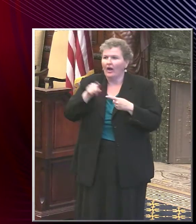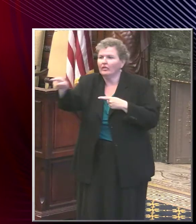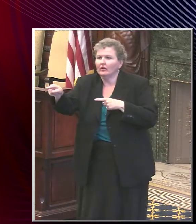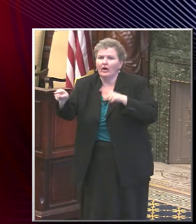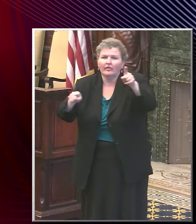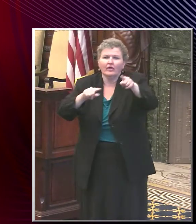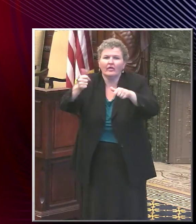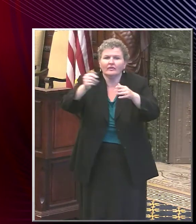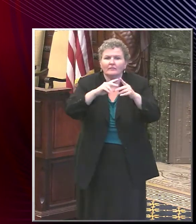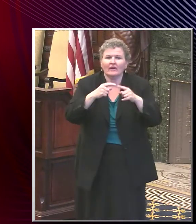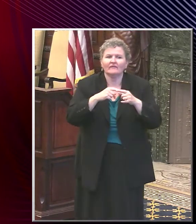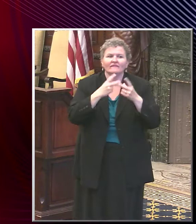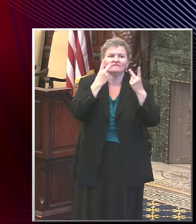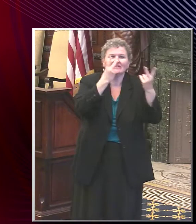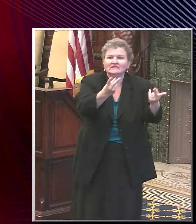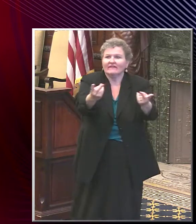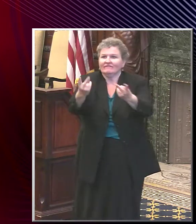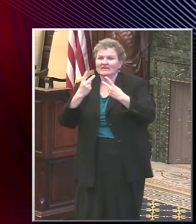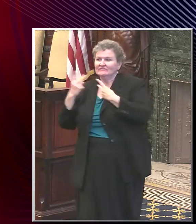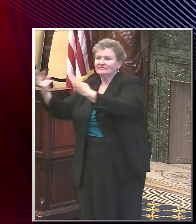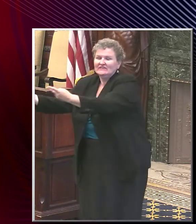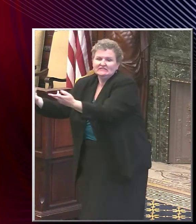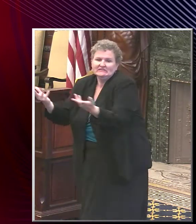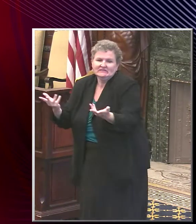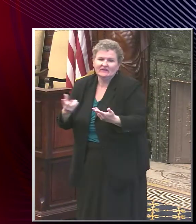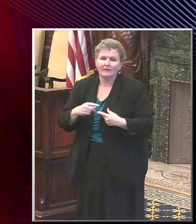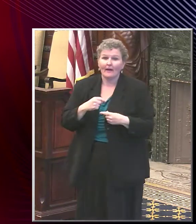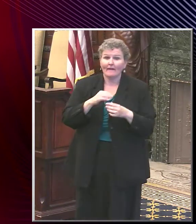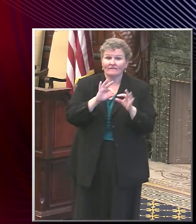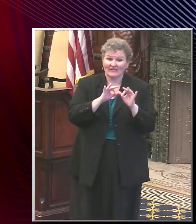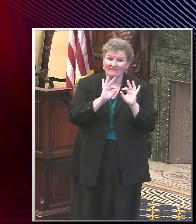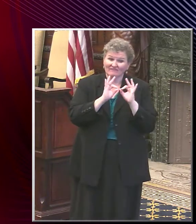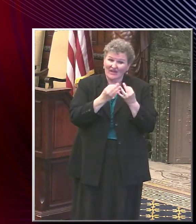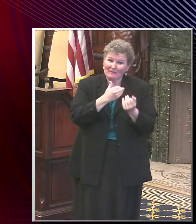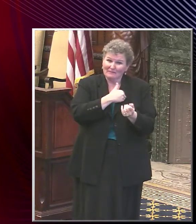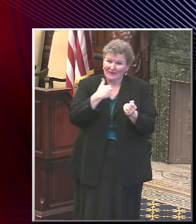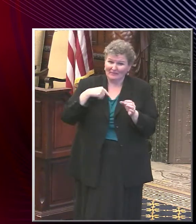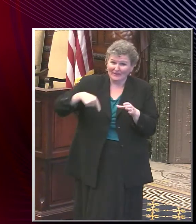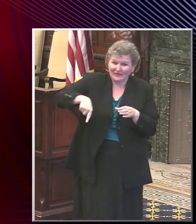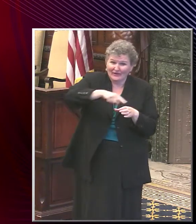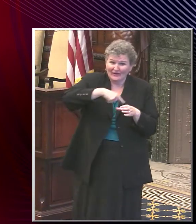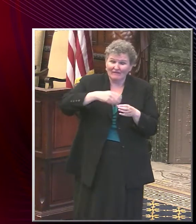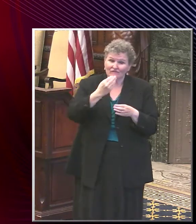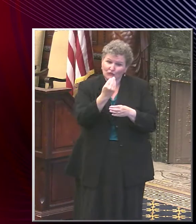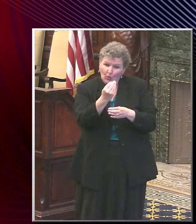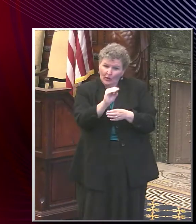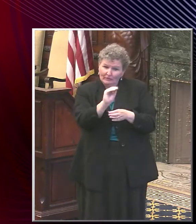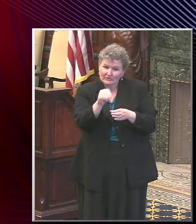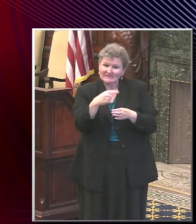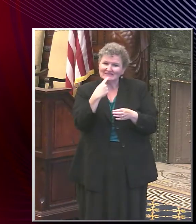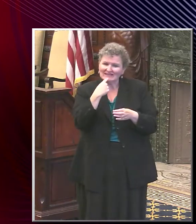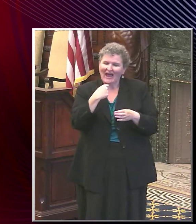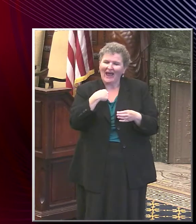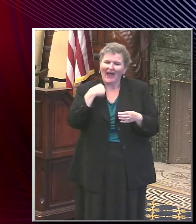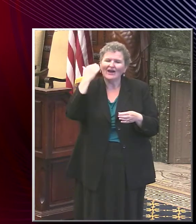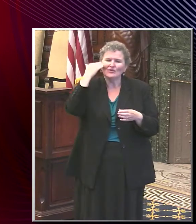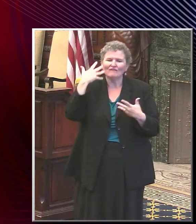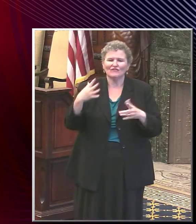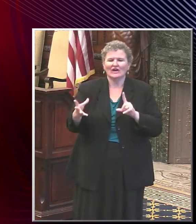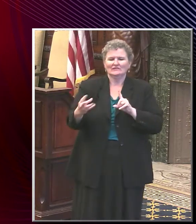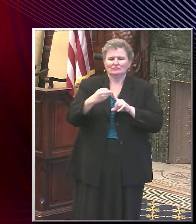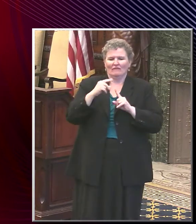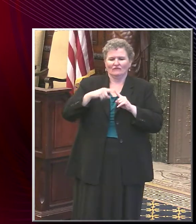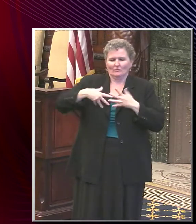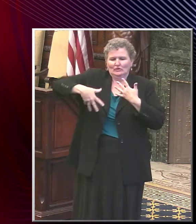household that came to theirs, typically a relative. 14% said that they knew they were exposed in social events, particularly social events